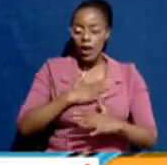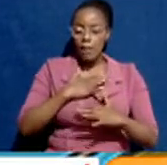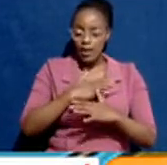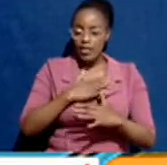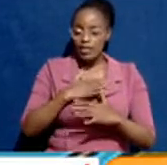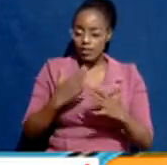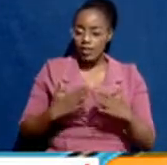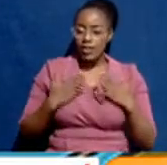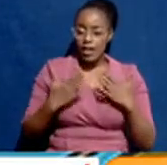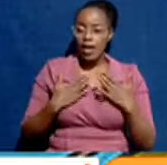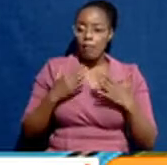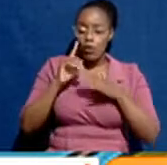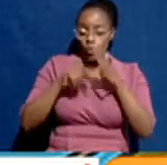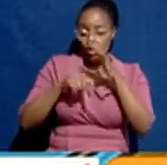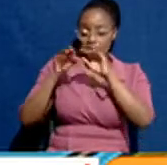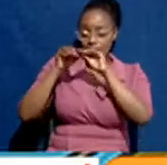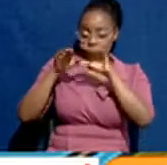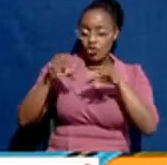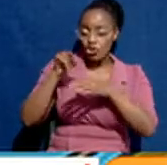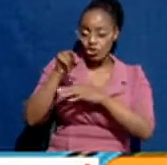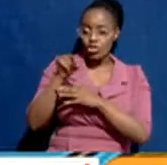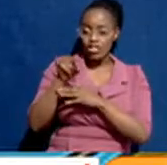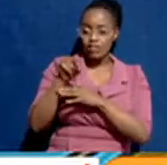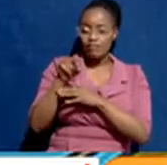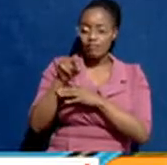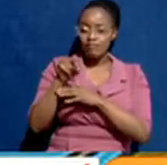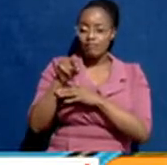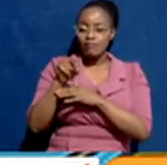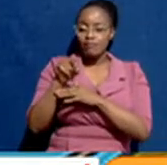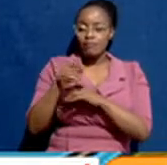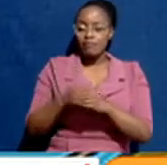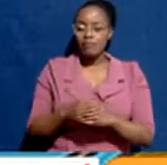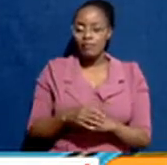independence, it is devolution.